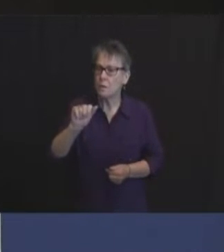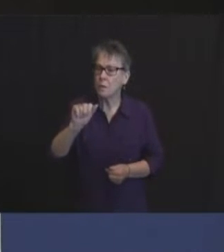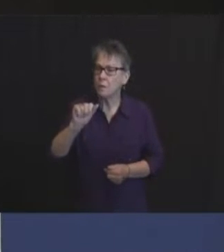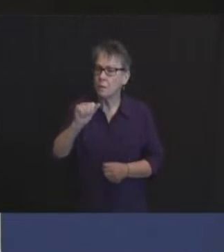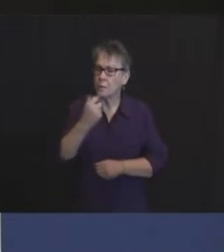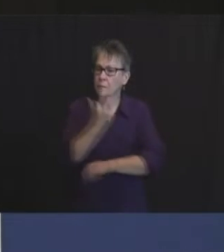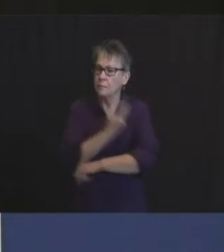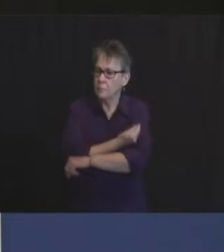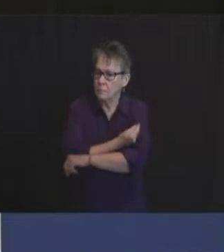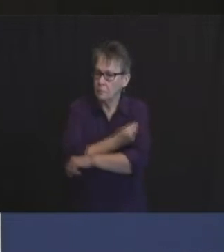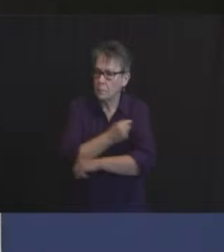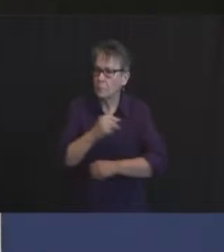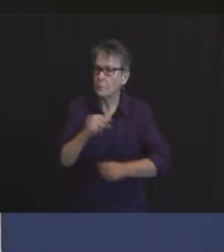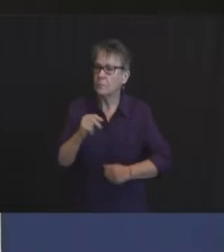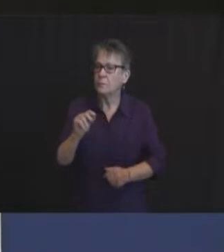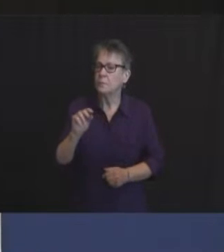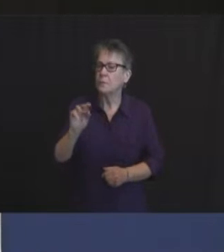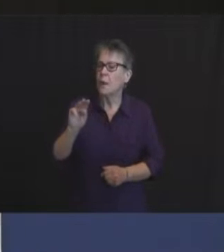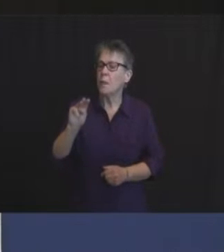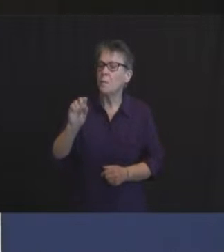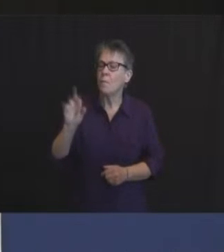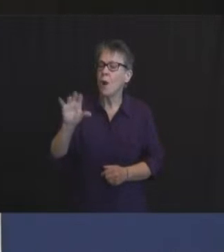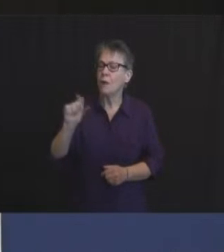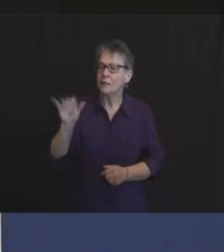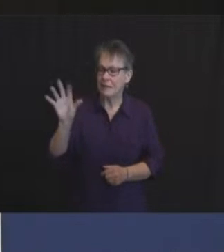have been any more accommodating. And